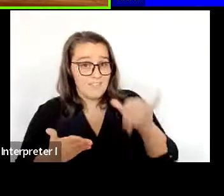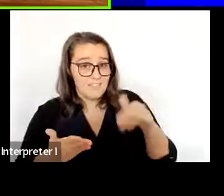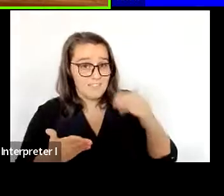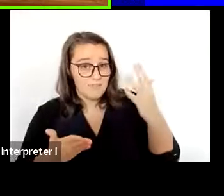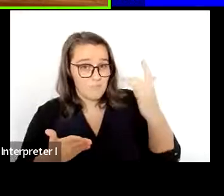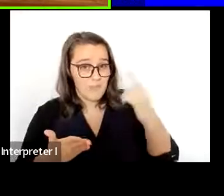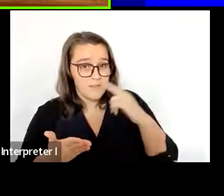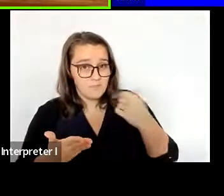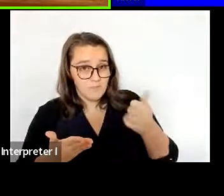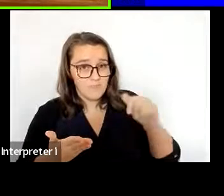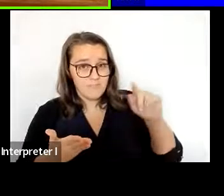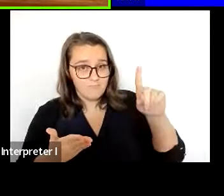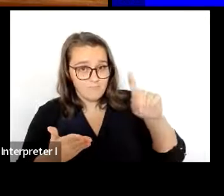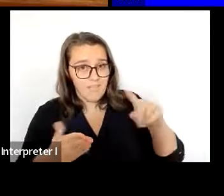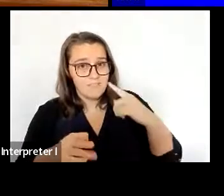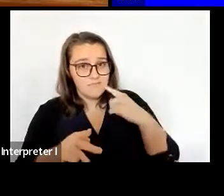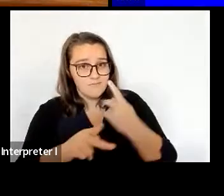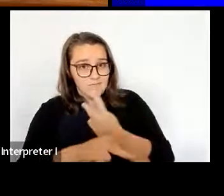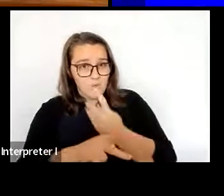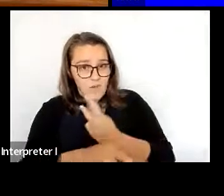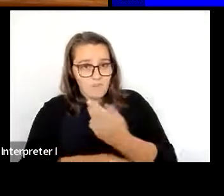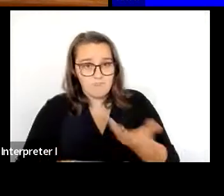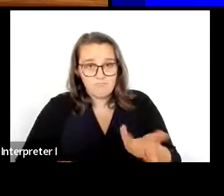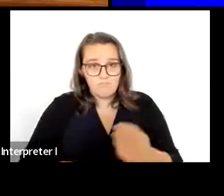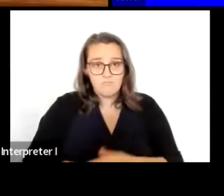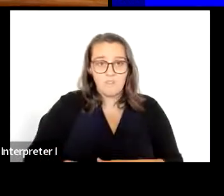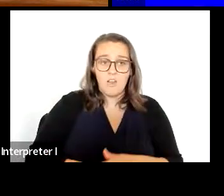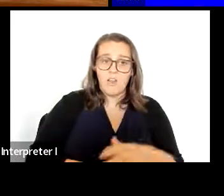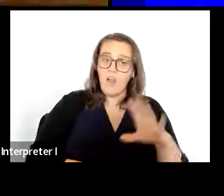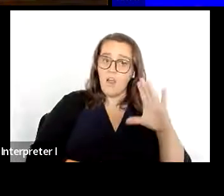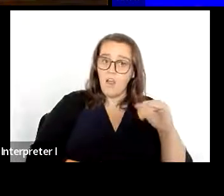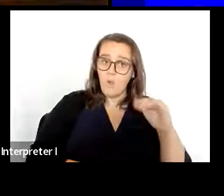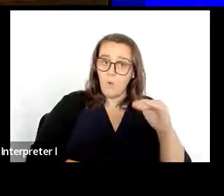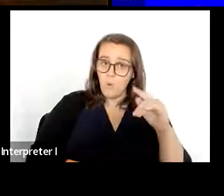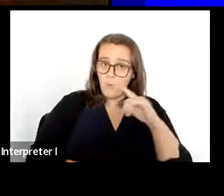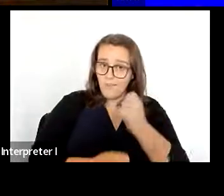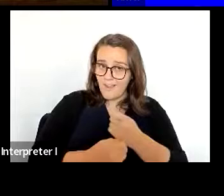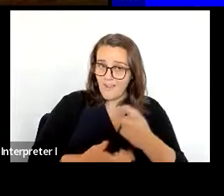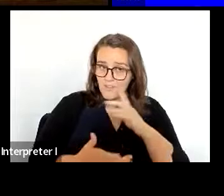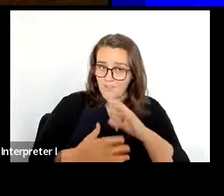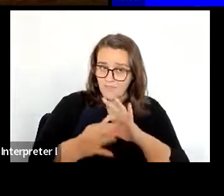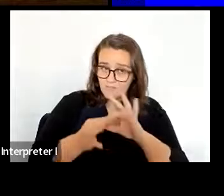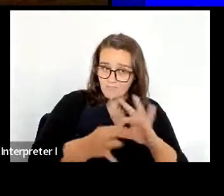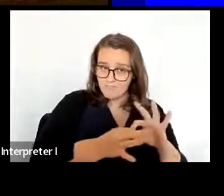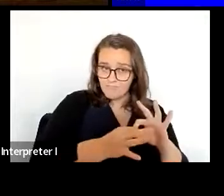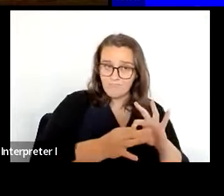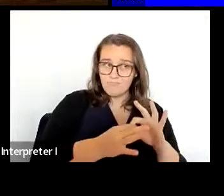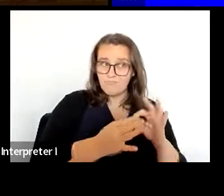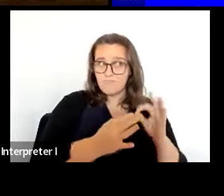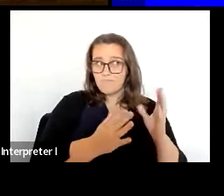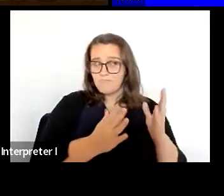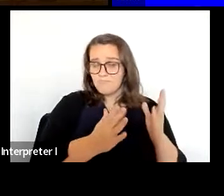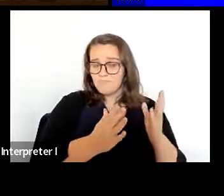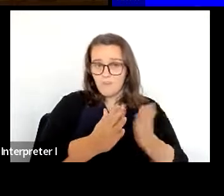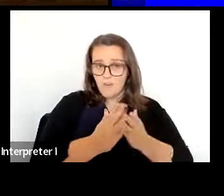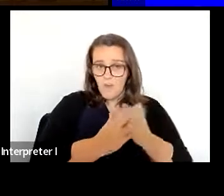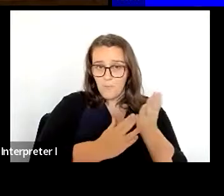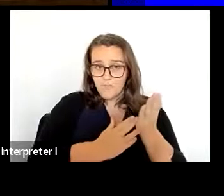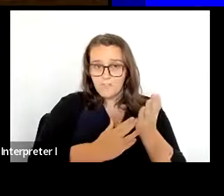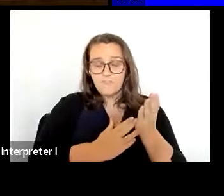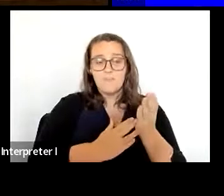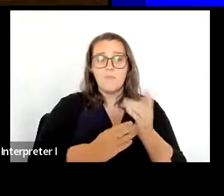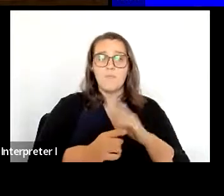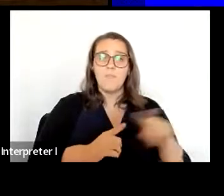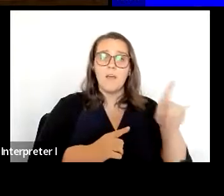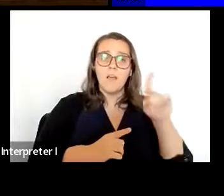out. Well, I hope it is all coordinated and comprehensive, but the only thing I can say